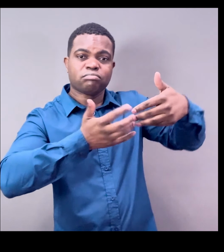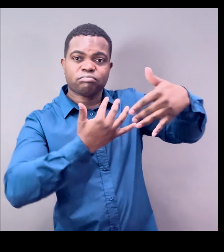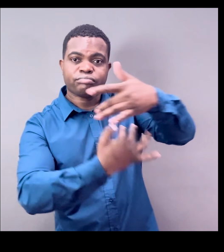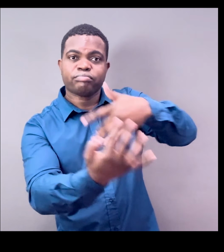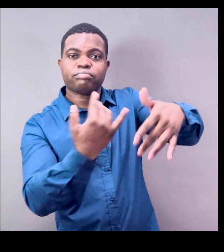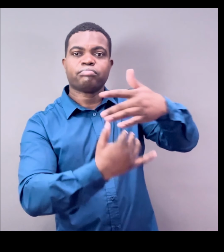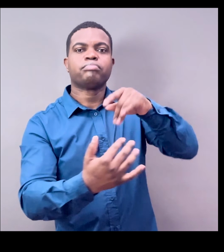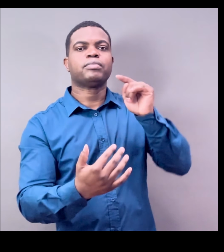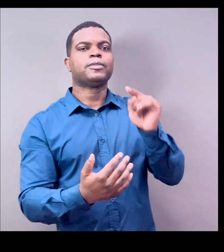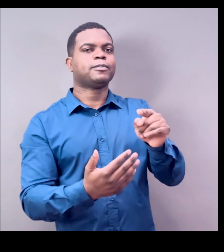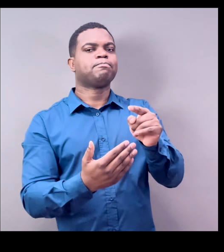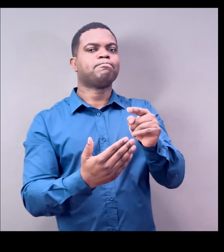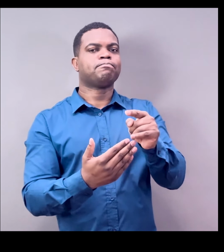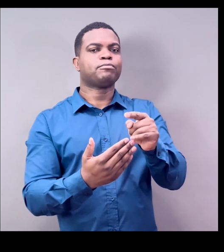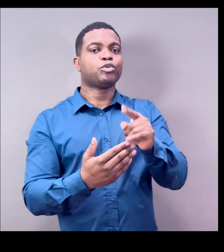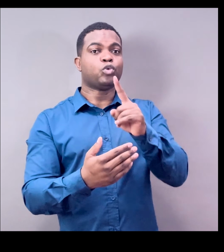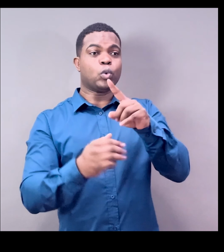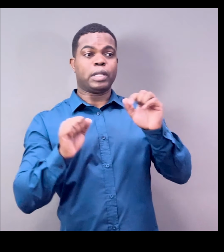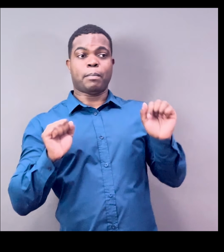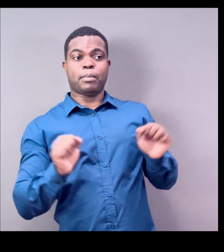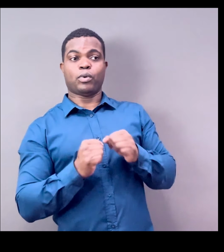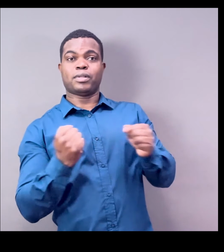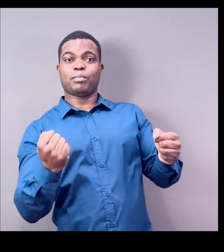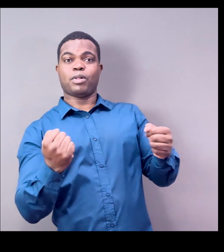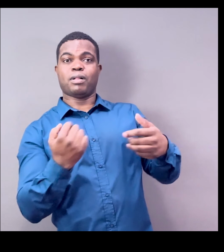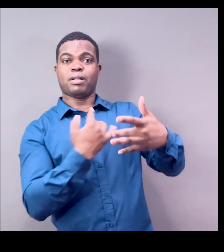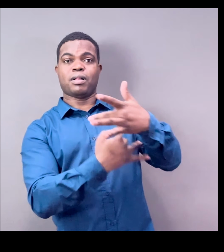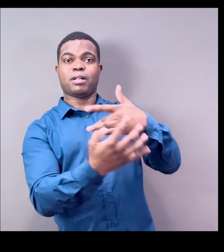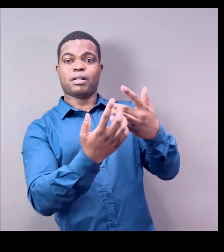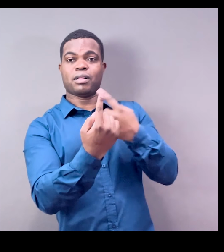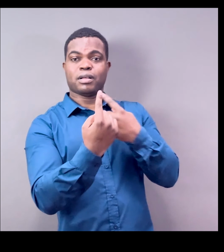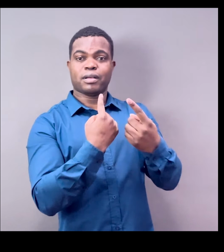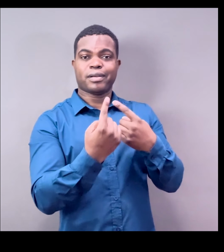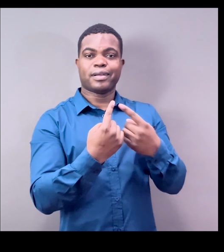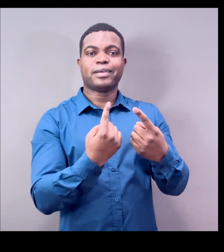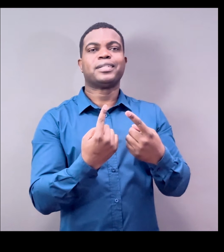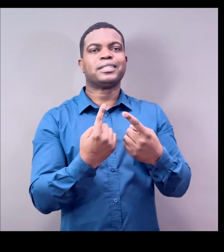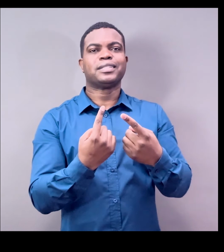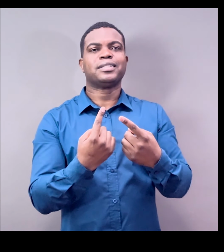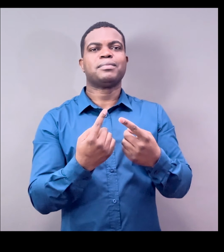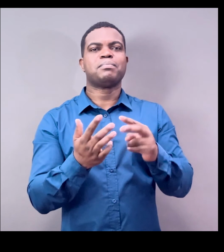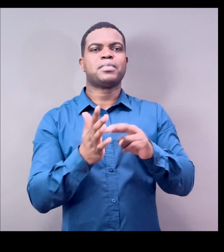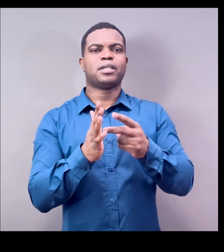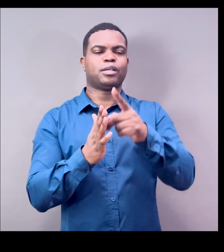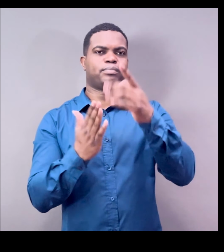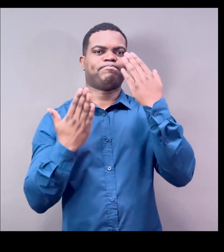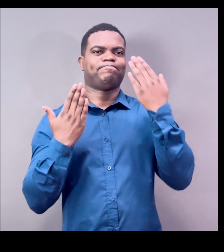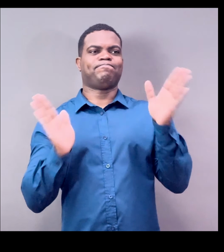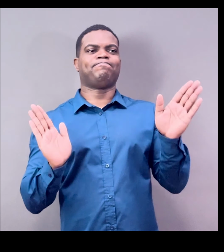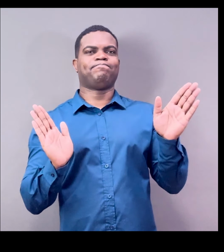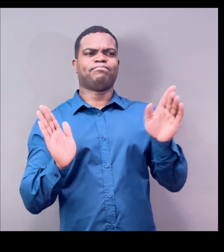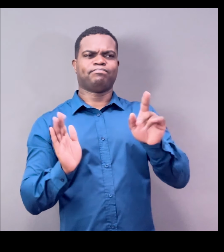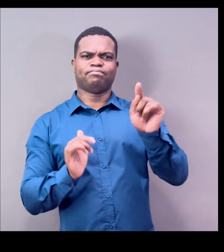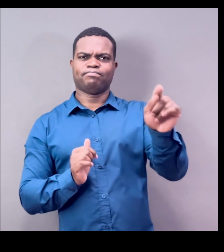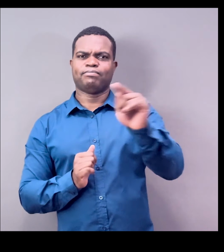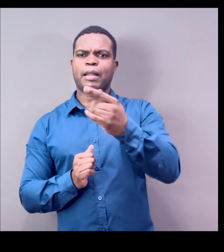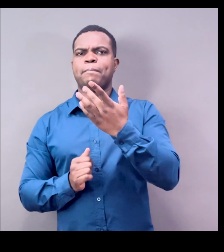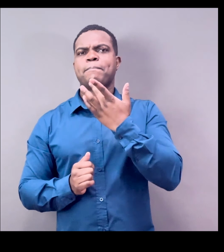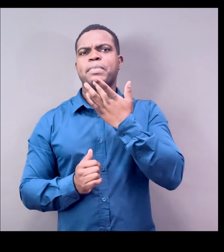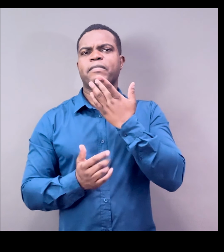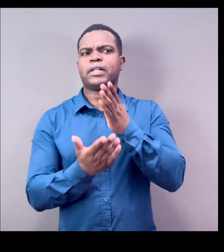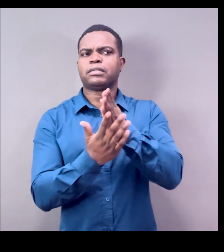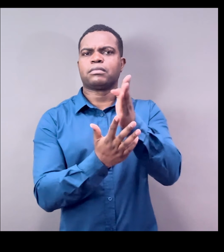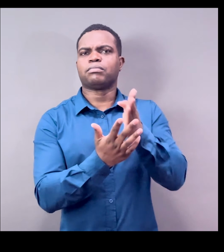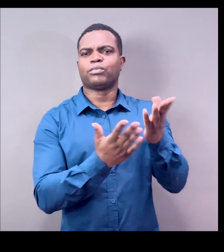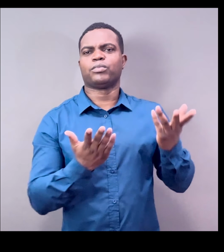So if you are unable to interact well because you don't know the engagement preferences of these stakeholders, that